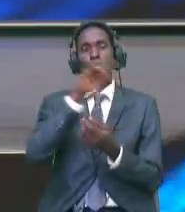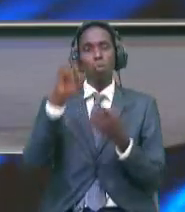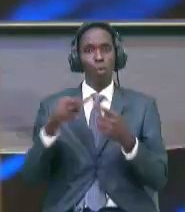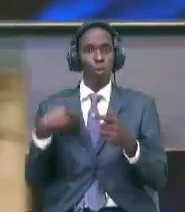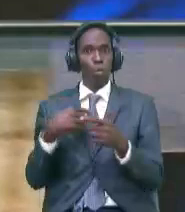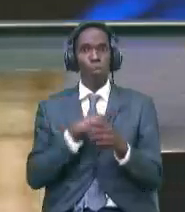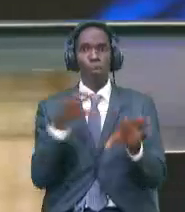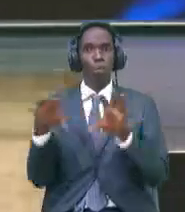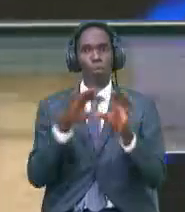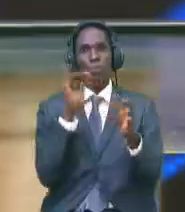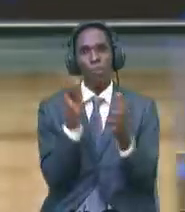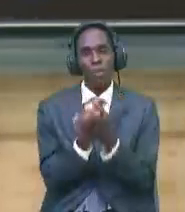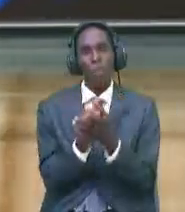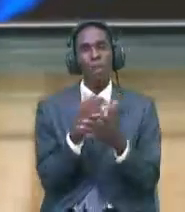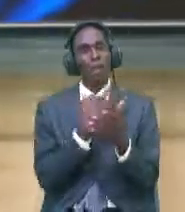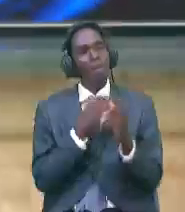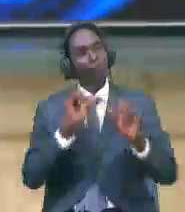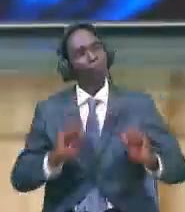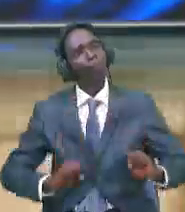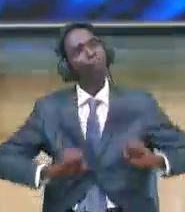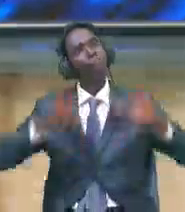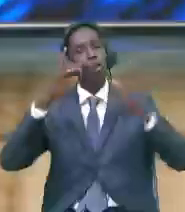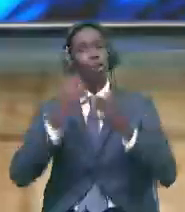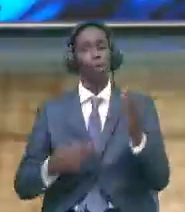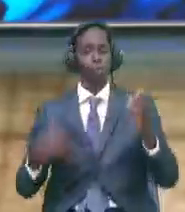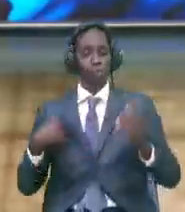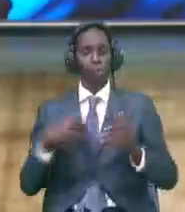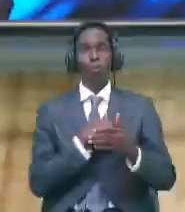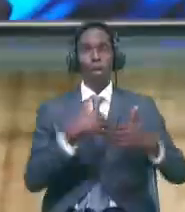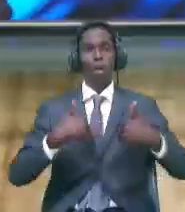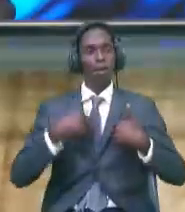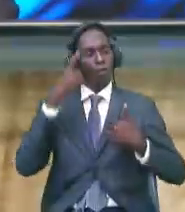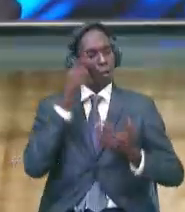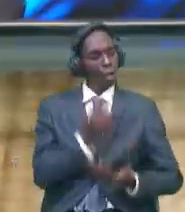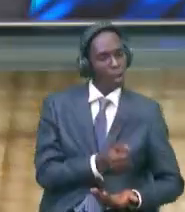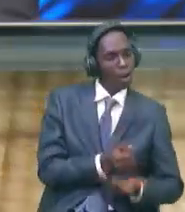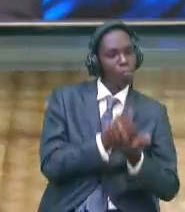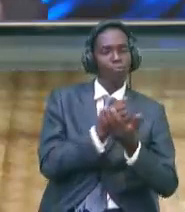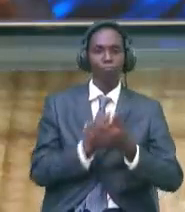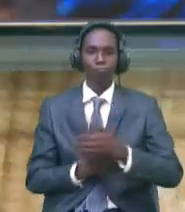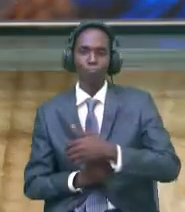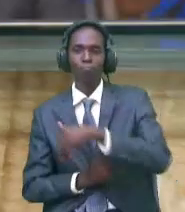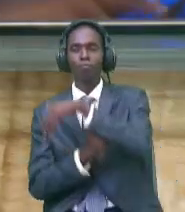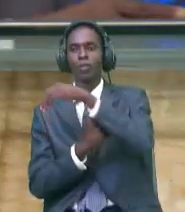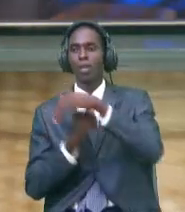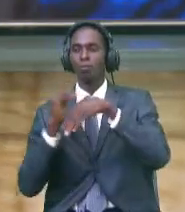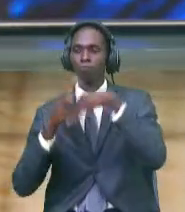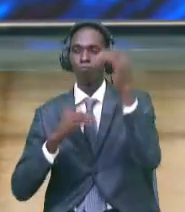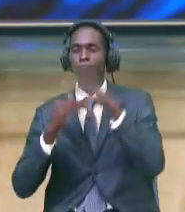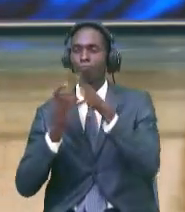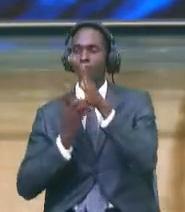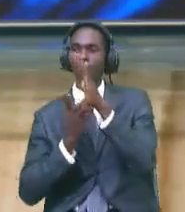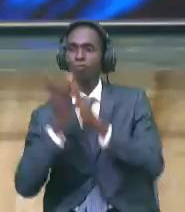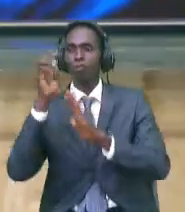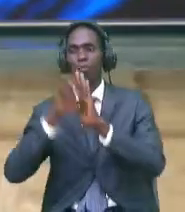that, and we lay down what we have for the help, for the support, and for the spiritual upliftment